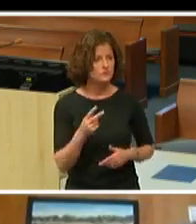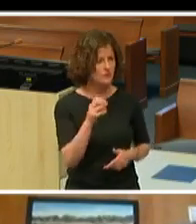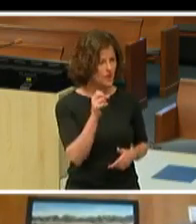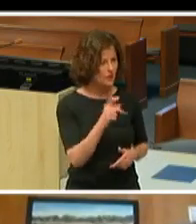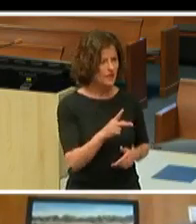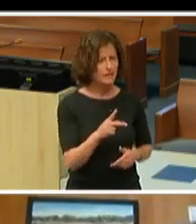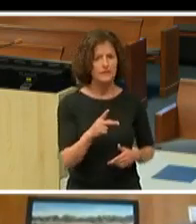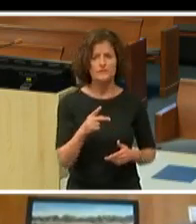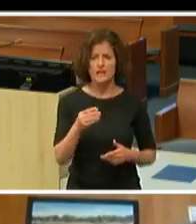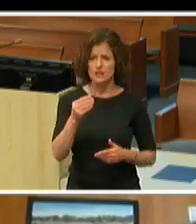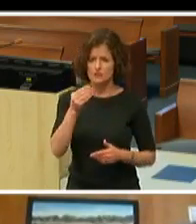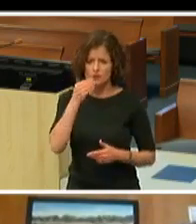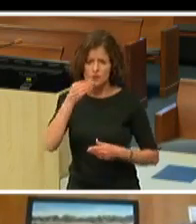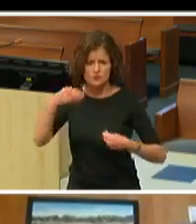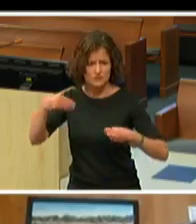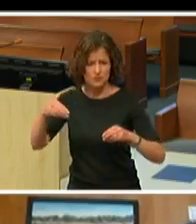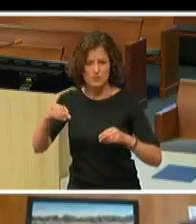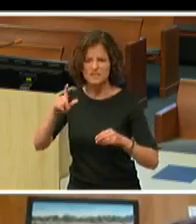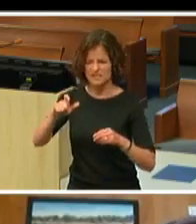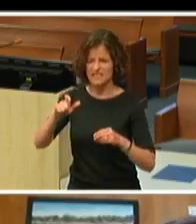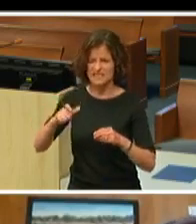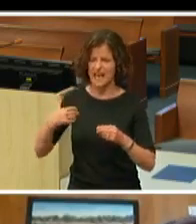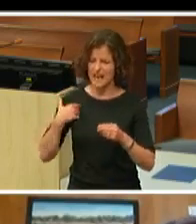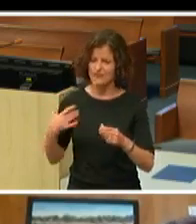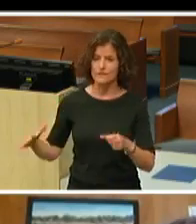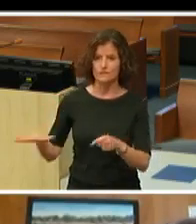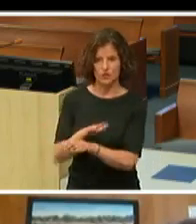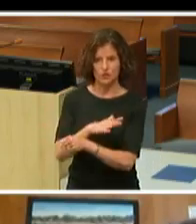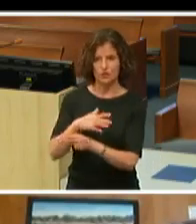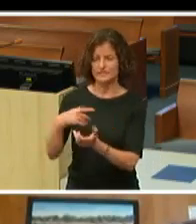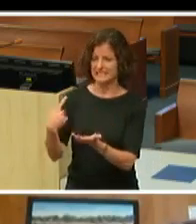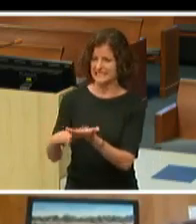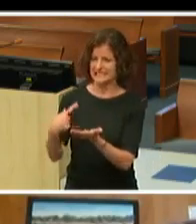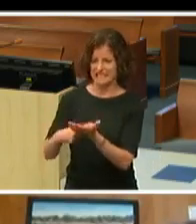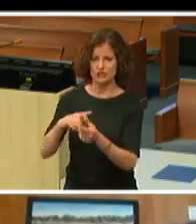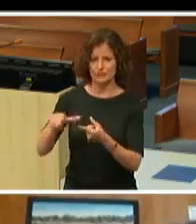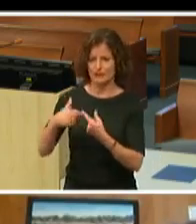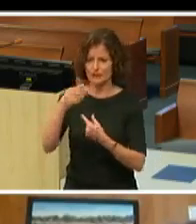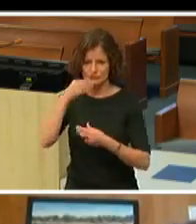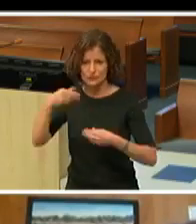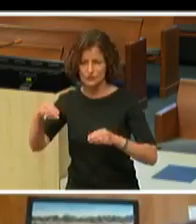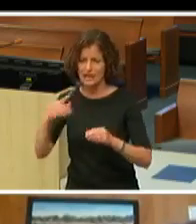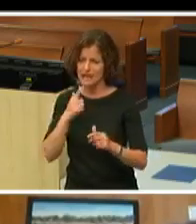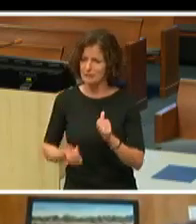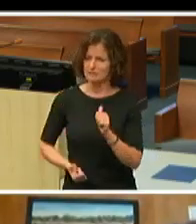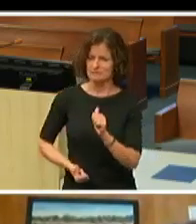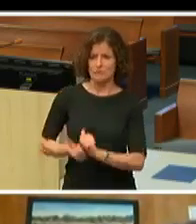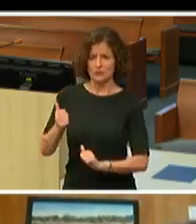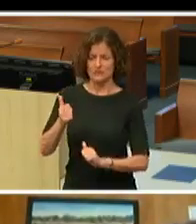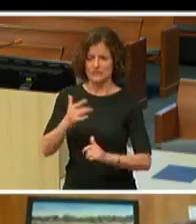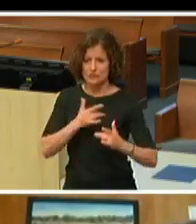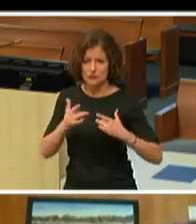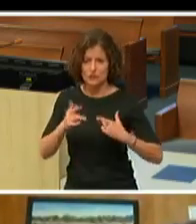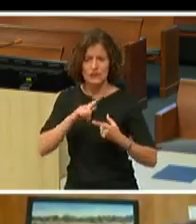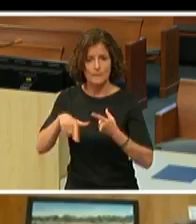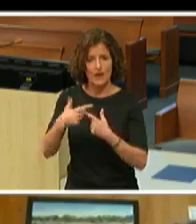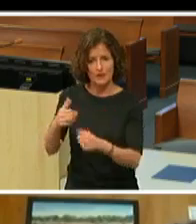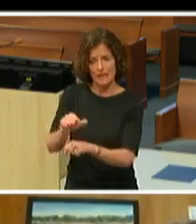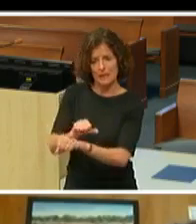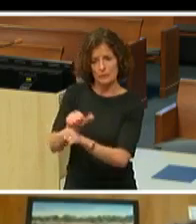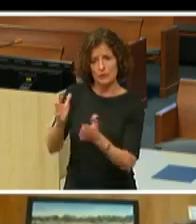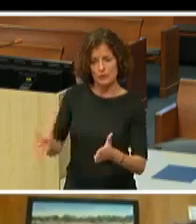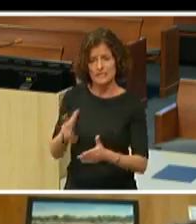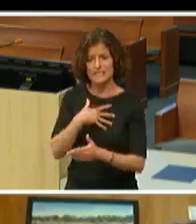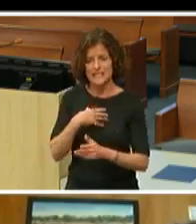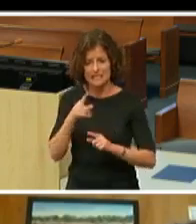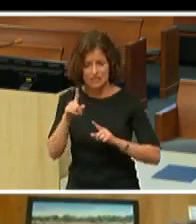grocery comment. I think grocery stores we need to have one whole discussion on. And I've got, I'm mostly concerned about the employees and